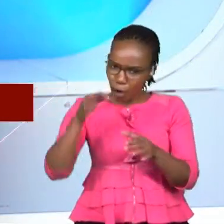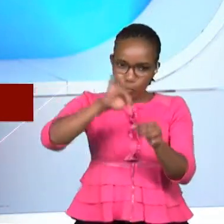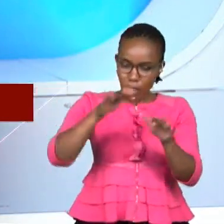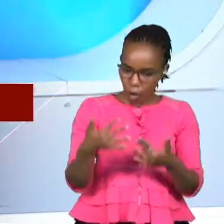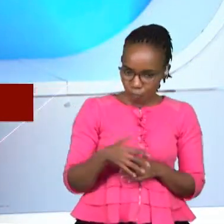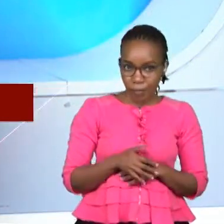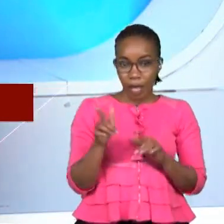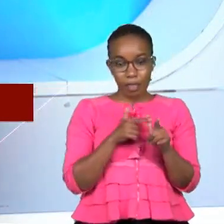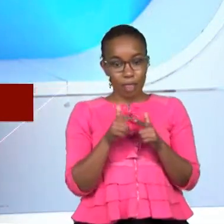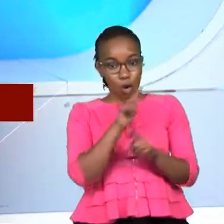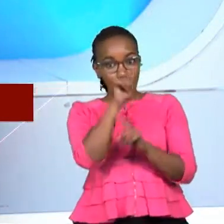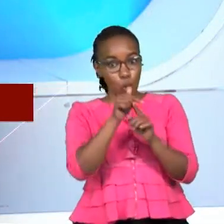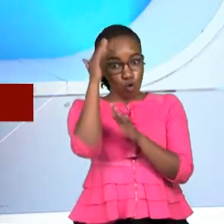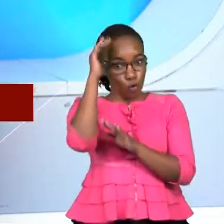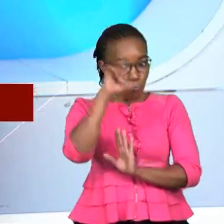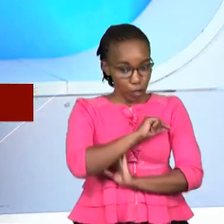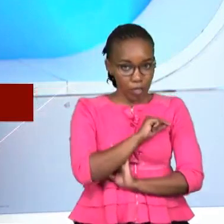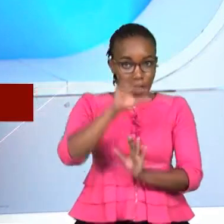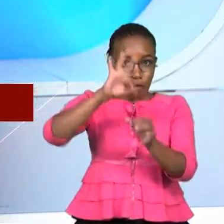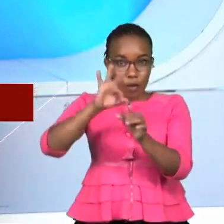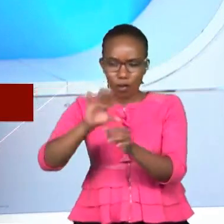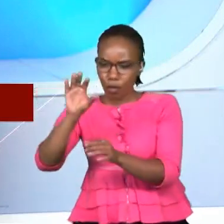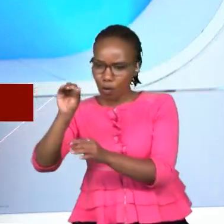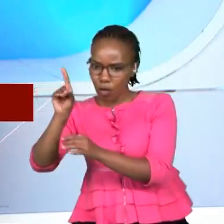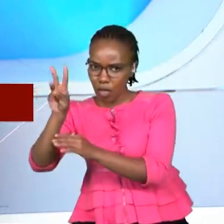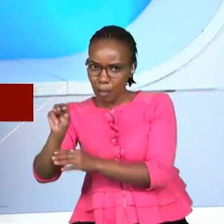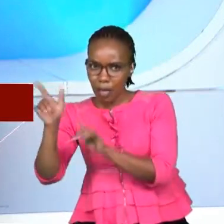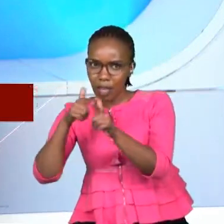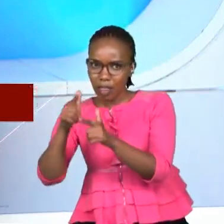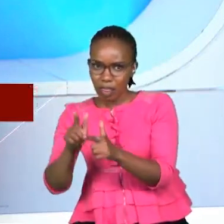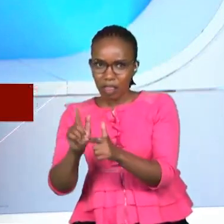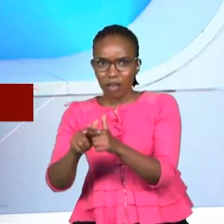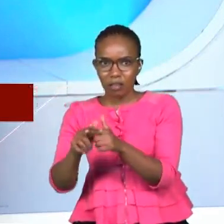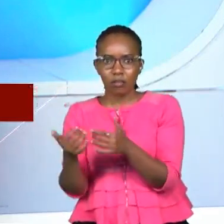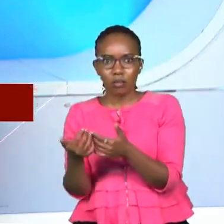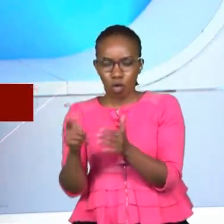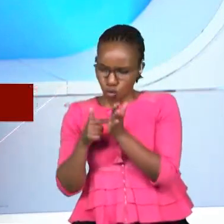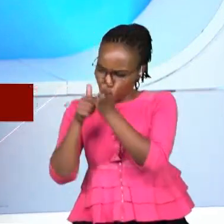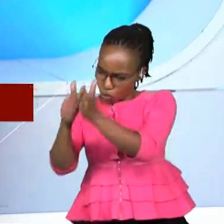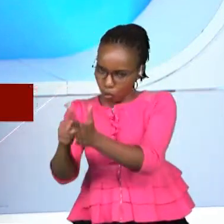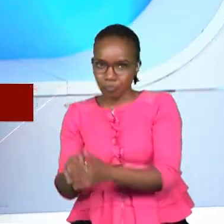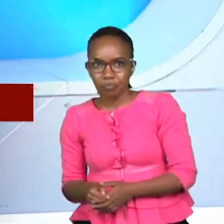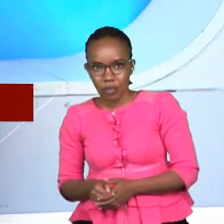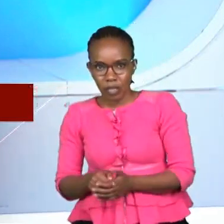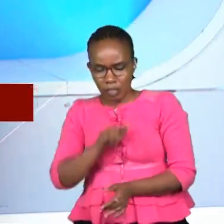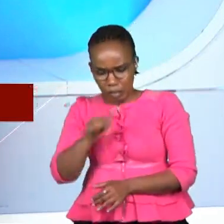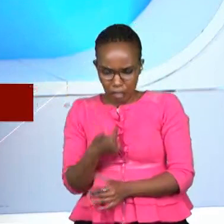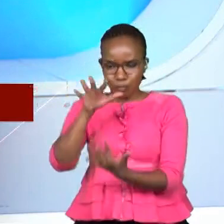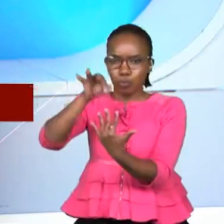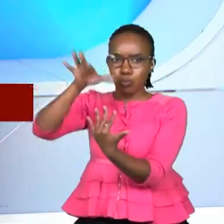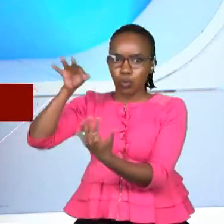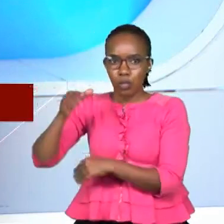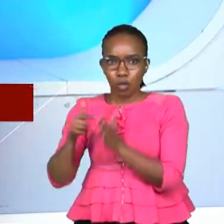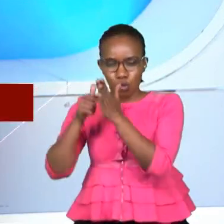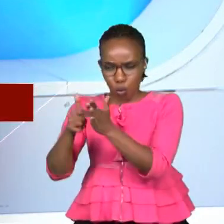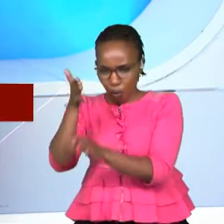then, once you know that they vote for ODM, then throw your hat in, ensure that you get into nominations, ensure that